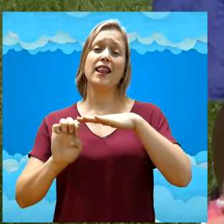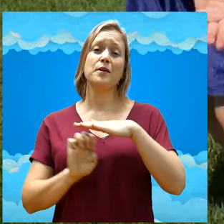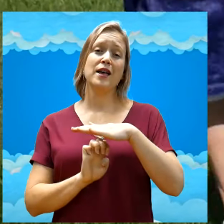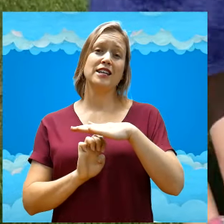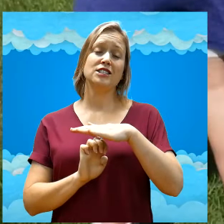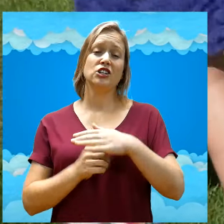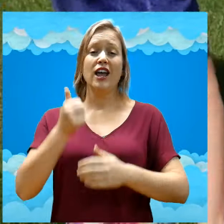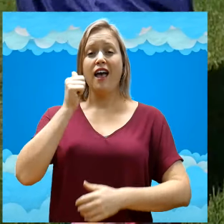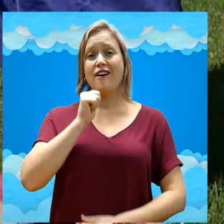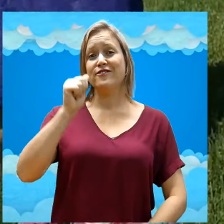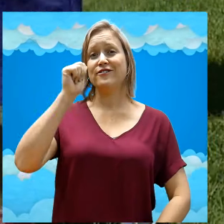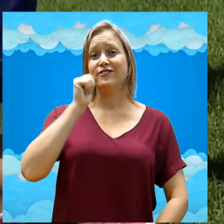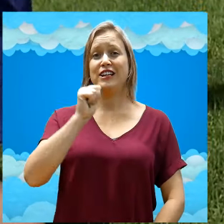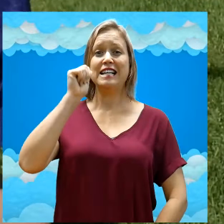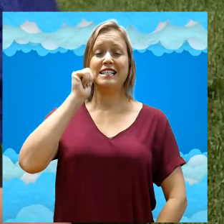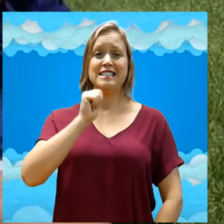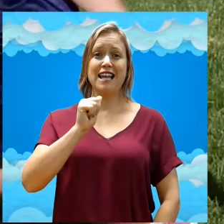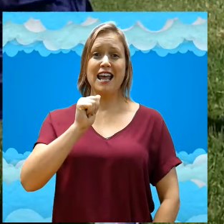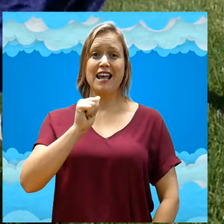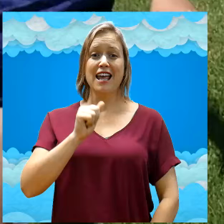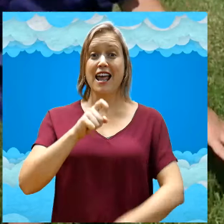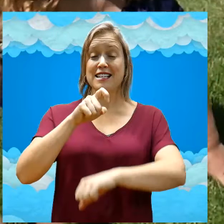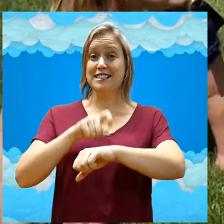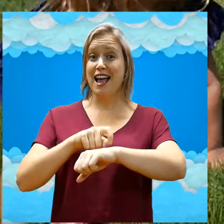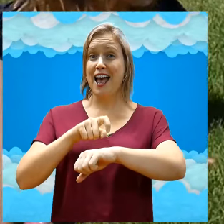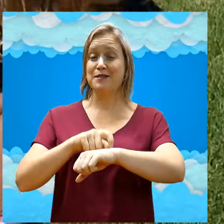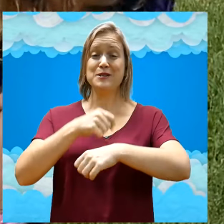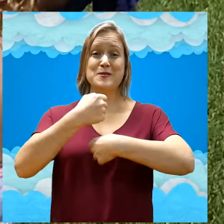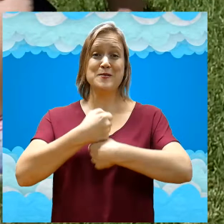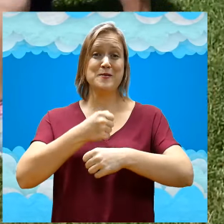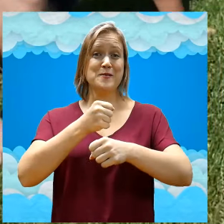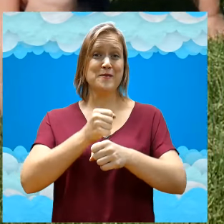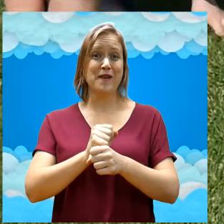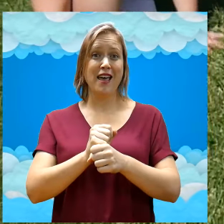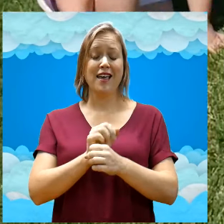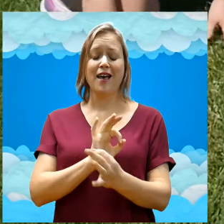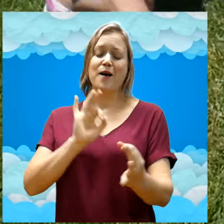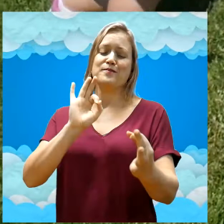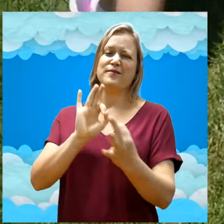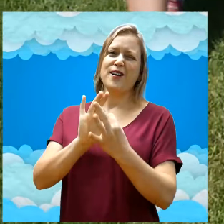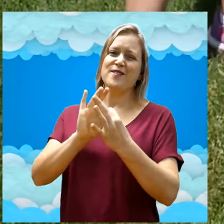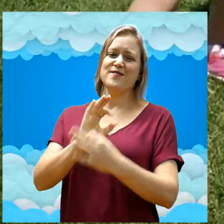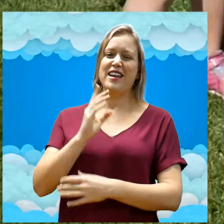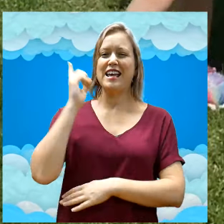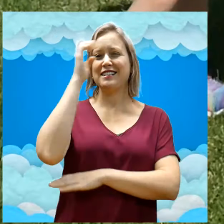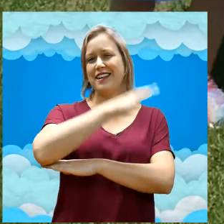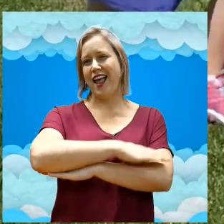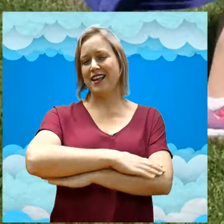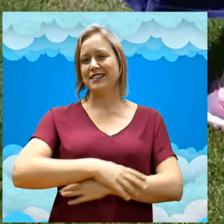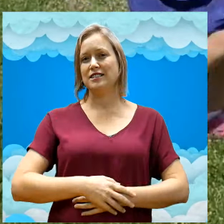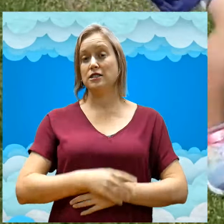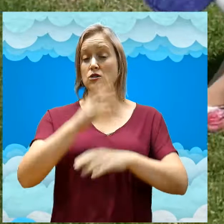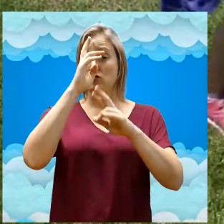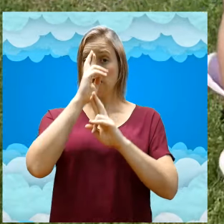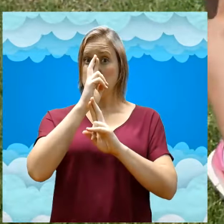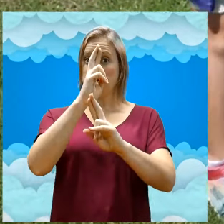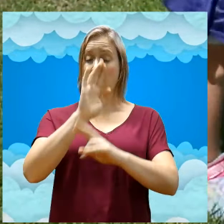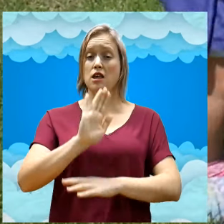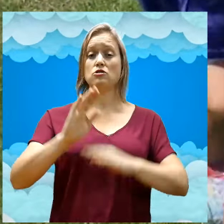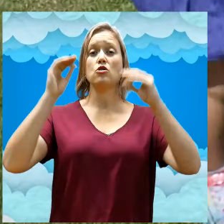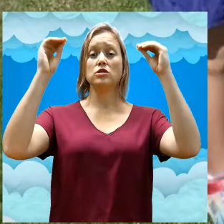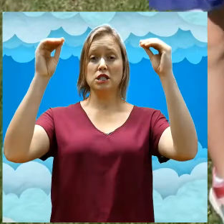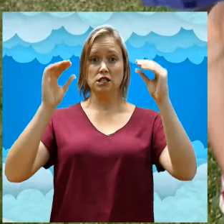Elementary. Every day it's time to make a perfect day. Respect